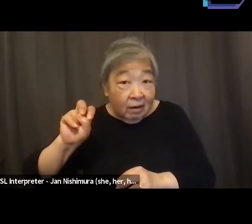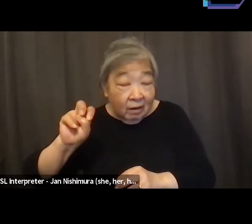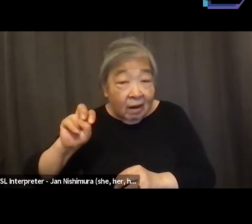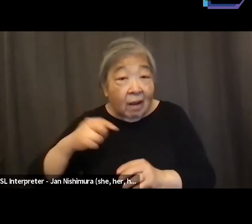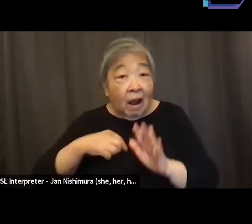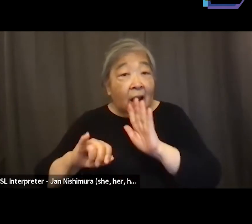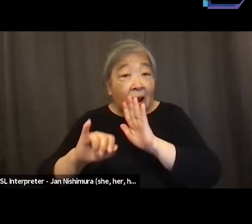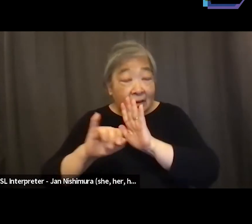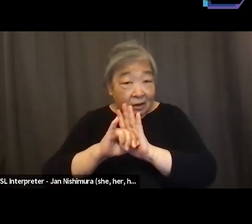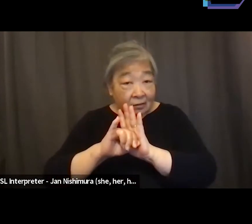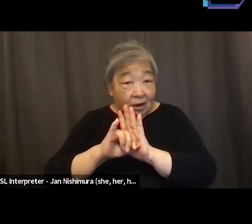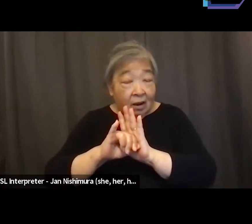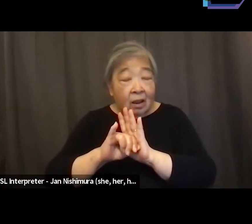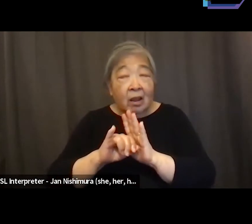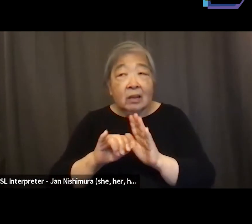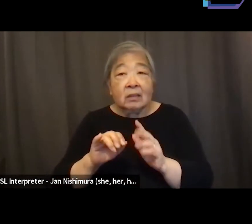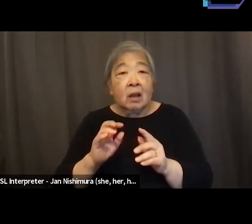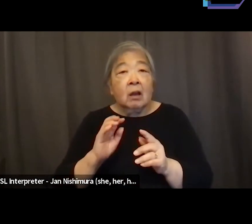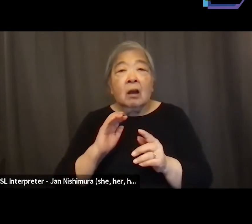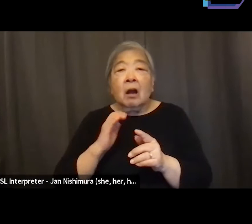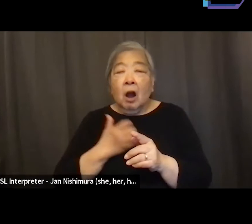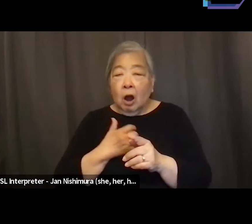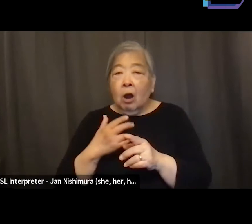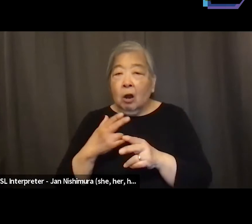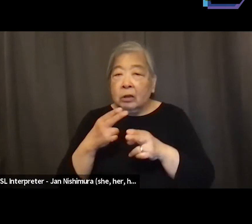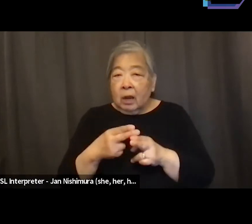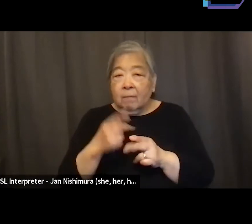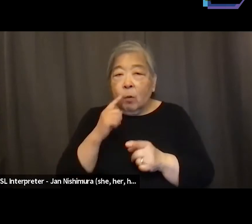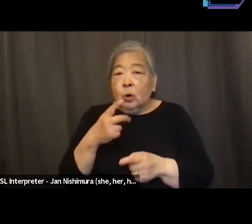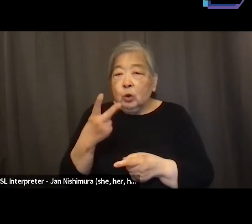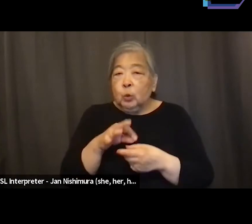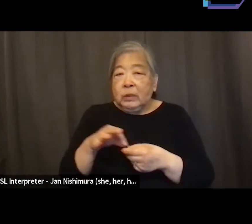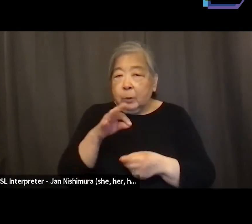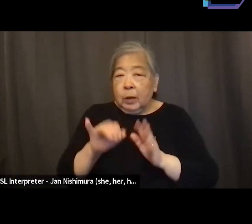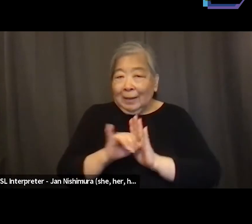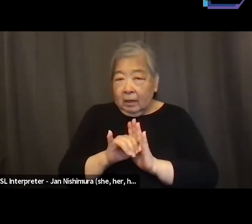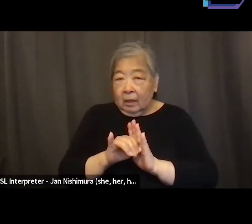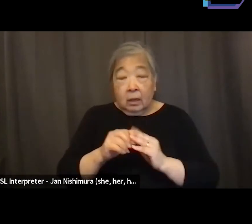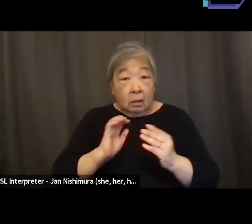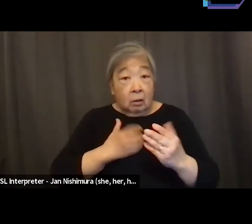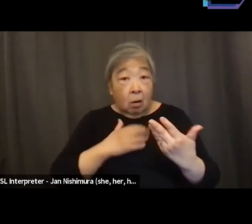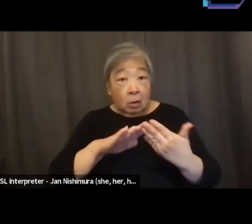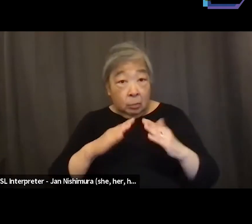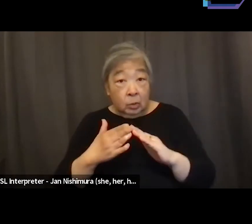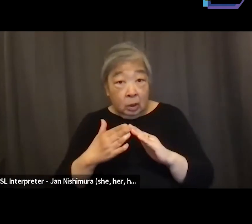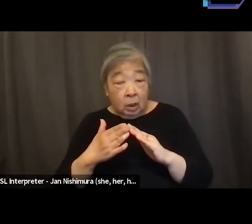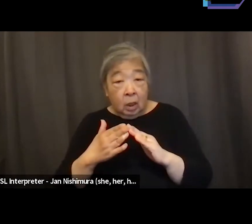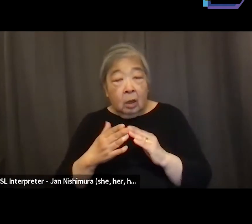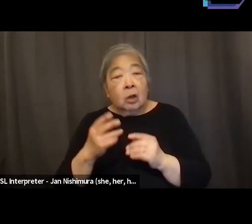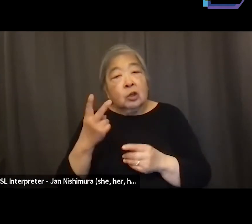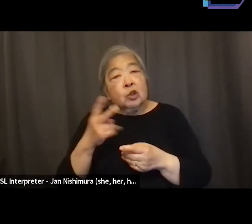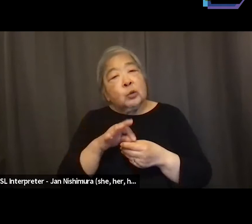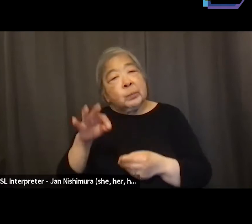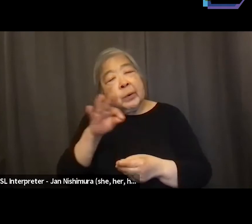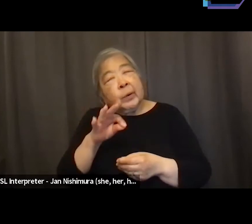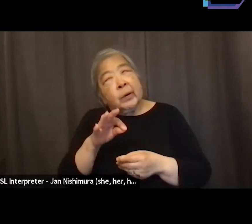as Nagle, which is our designation of Two-Spirit identity within our community. Two-Spirit is kind of